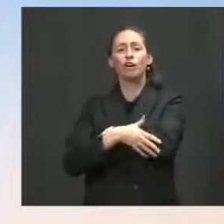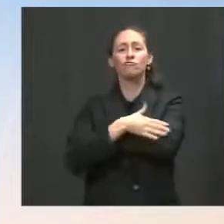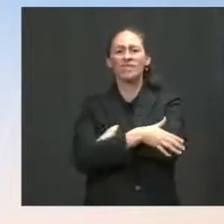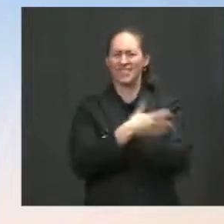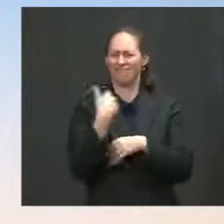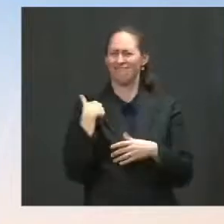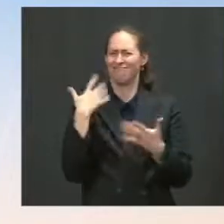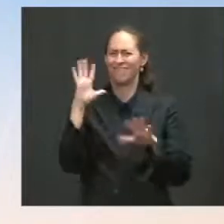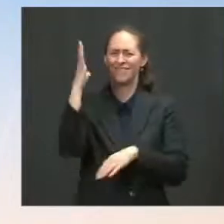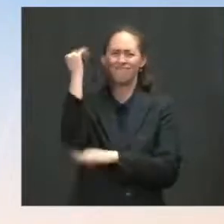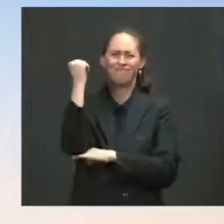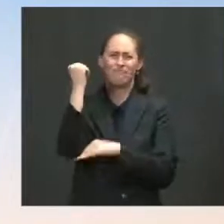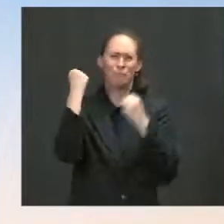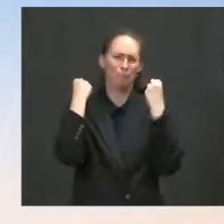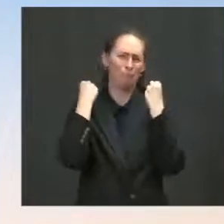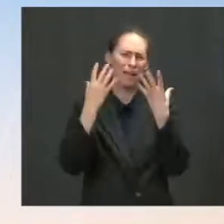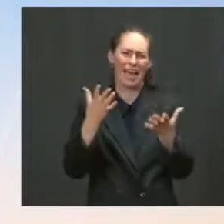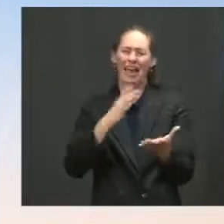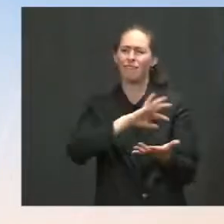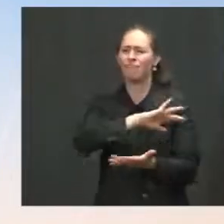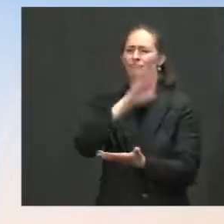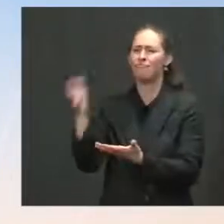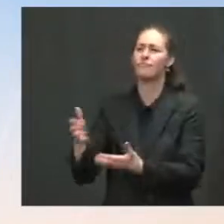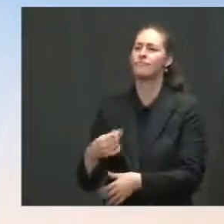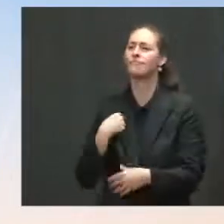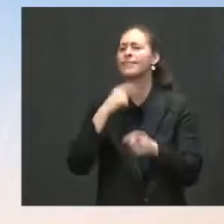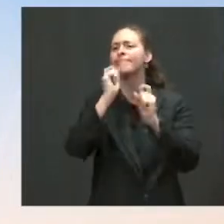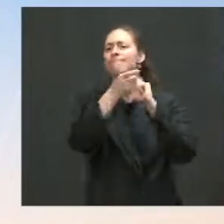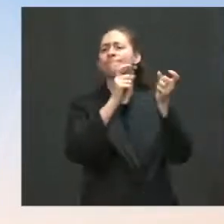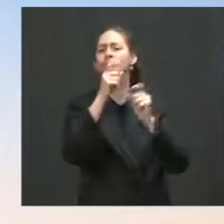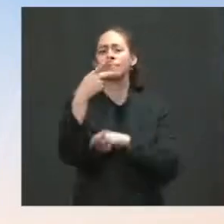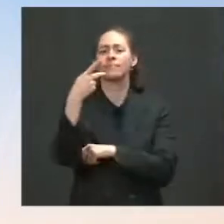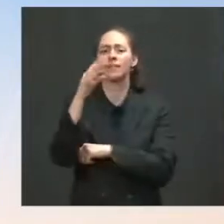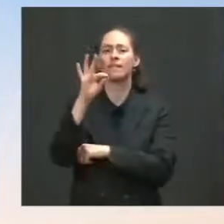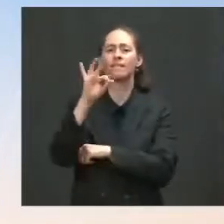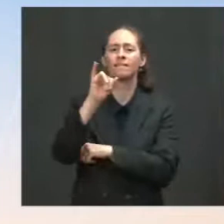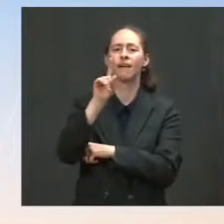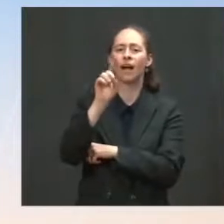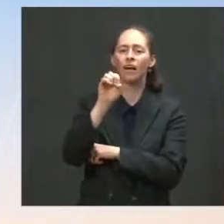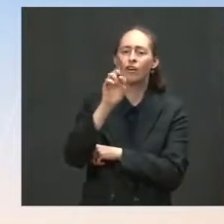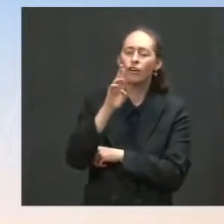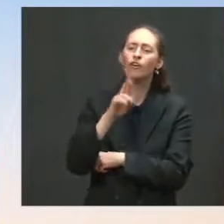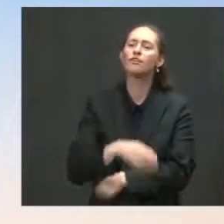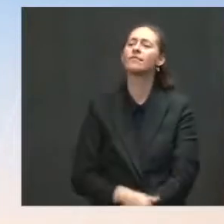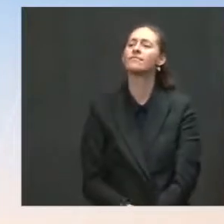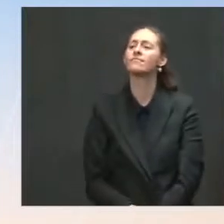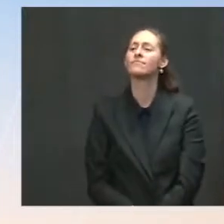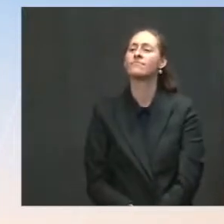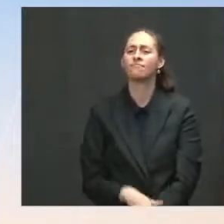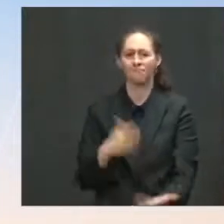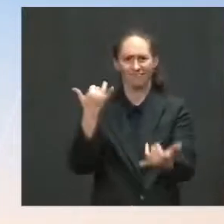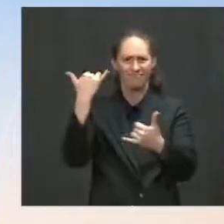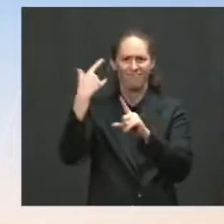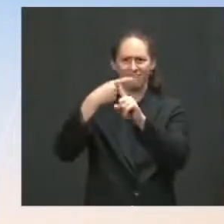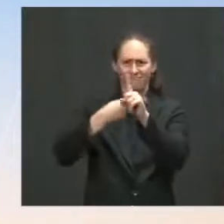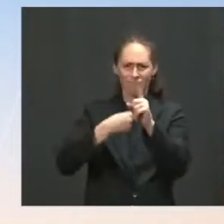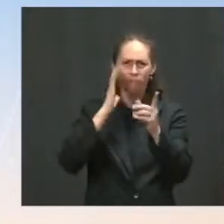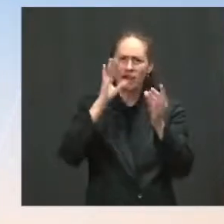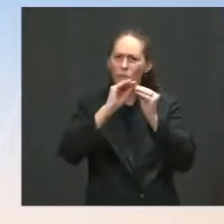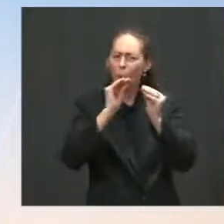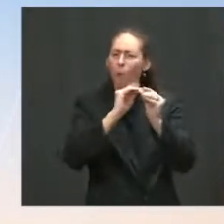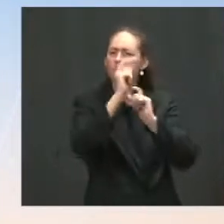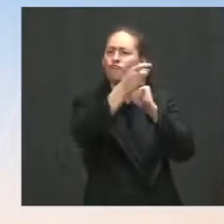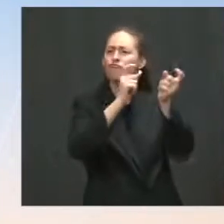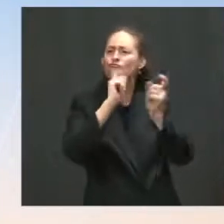the 500 million doses of Pfizer we've purchased. We will start to donate those later this month. So we've taken action on the global